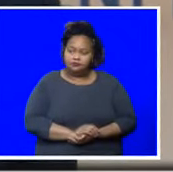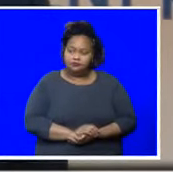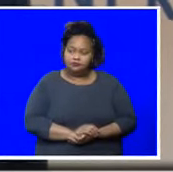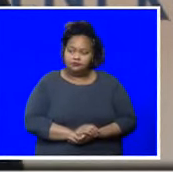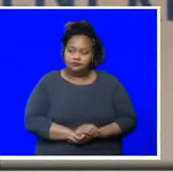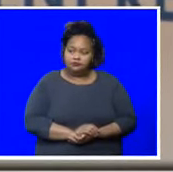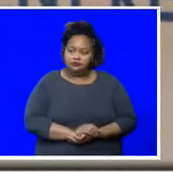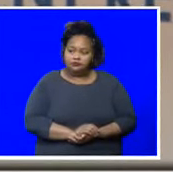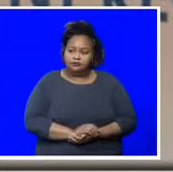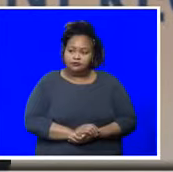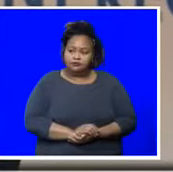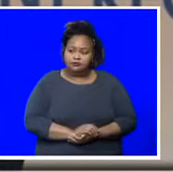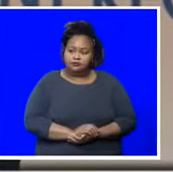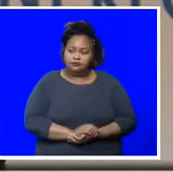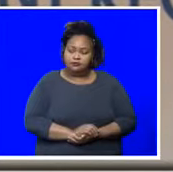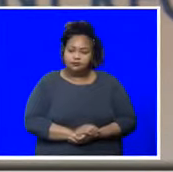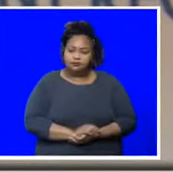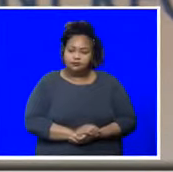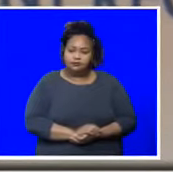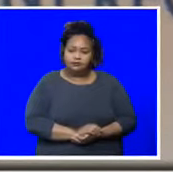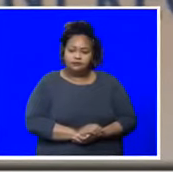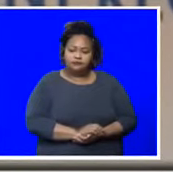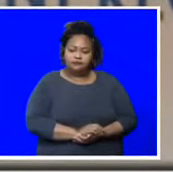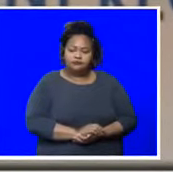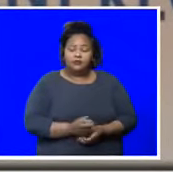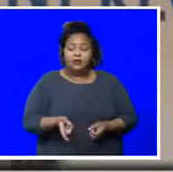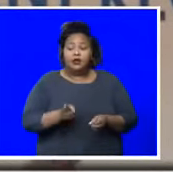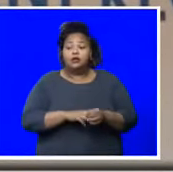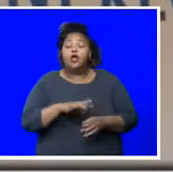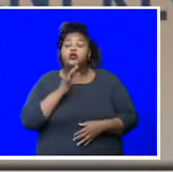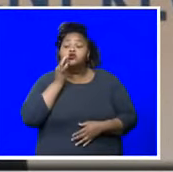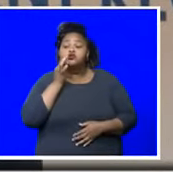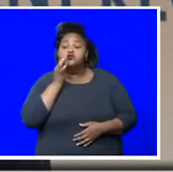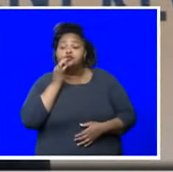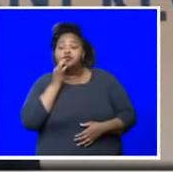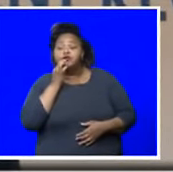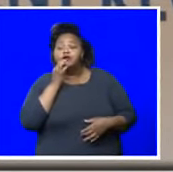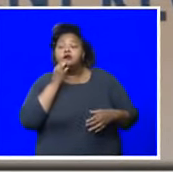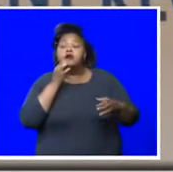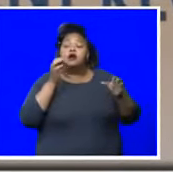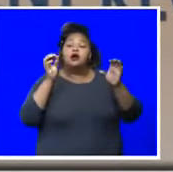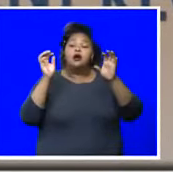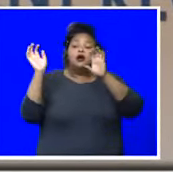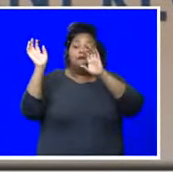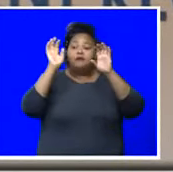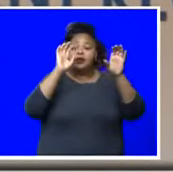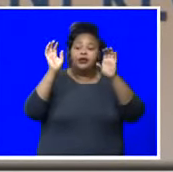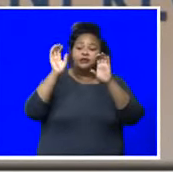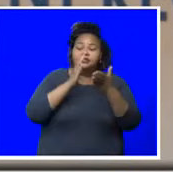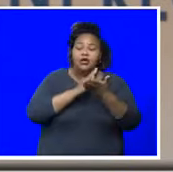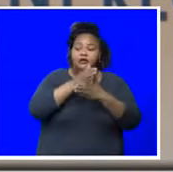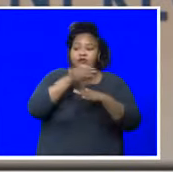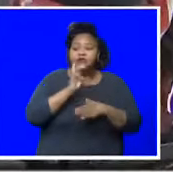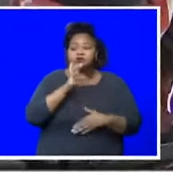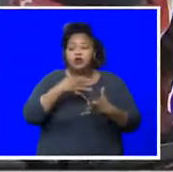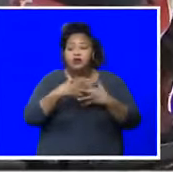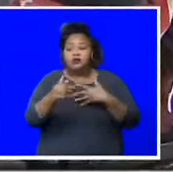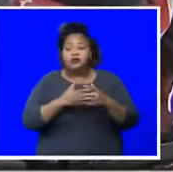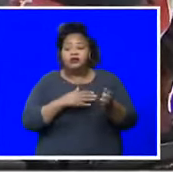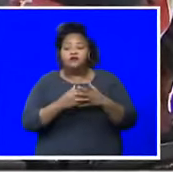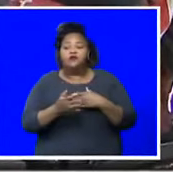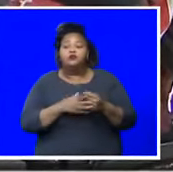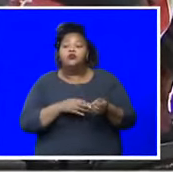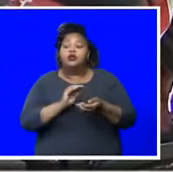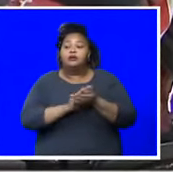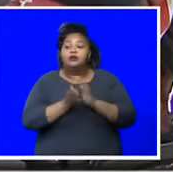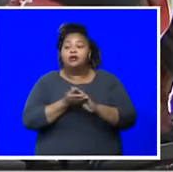market, just to name a few, the market itself where Labatao things are gonna their produce.